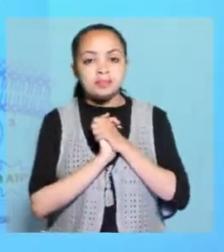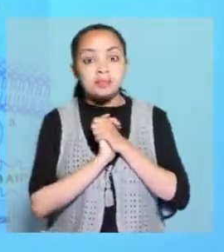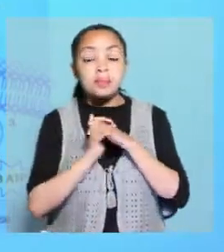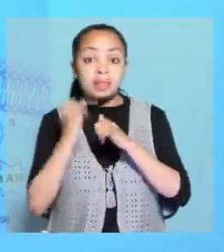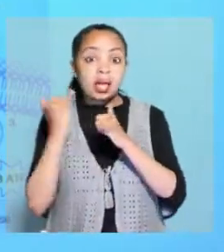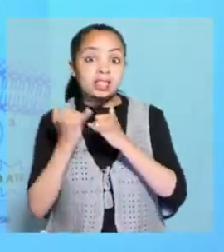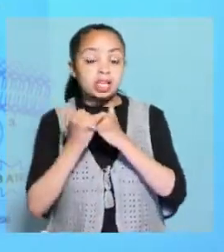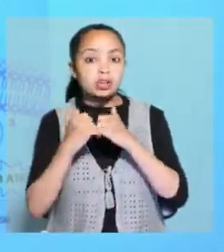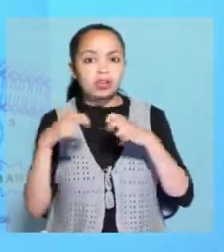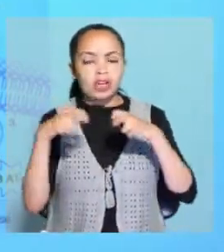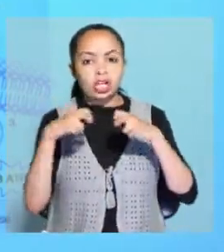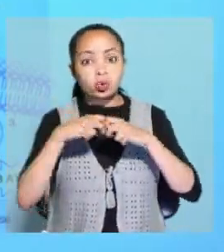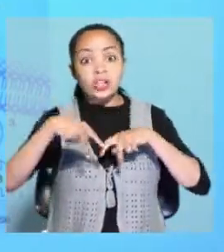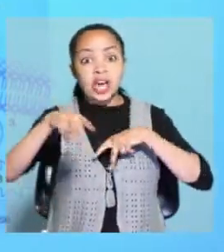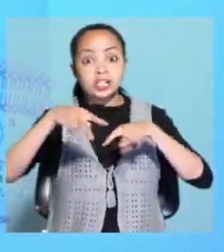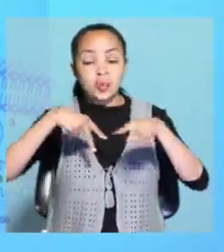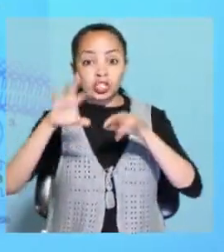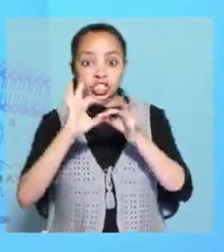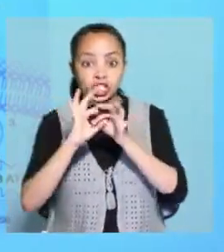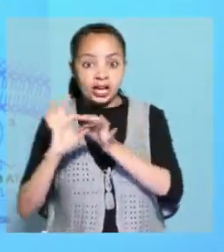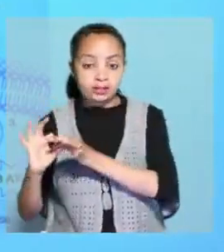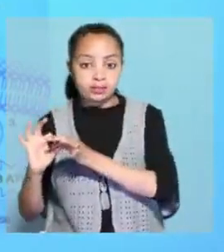at the end of electron transport chain,